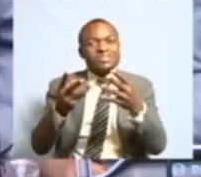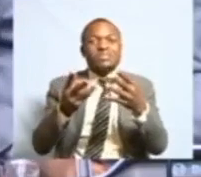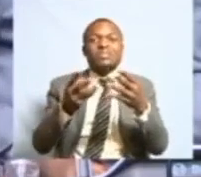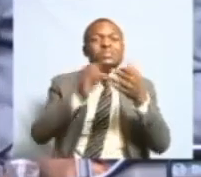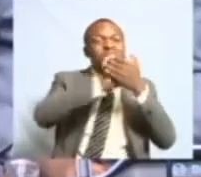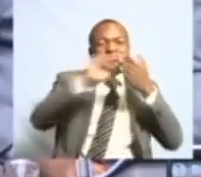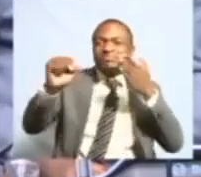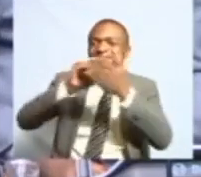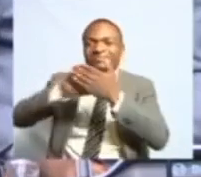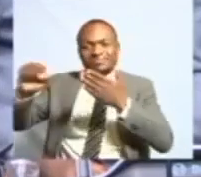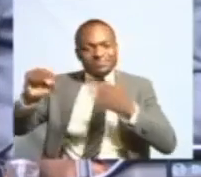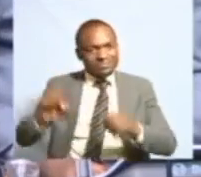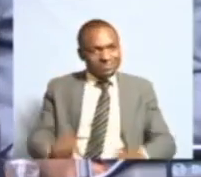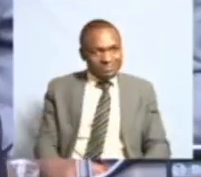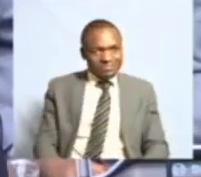imputations,